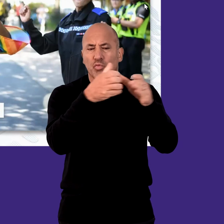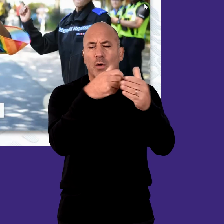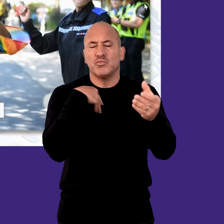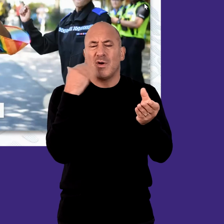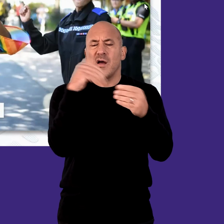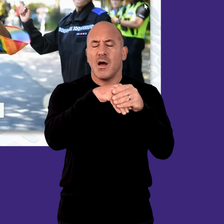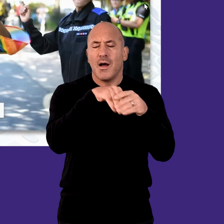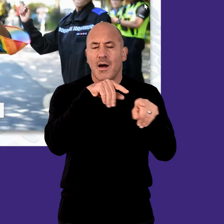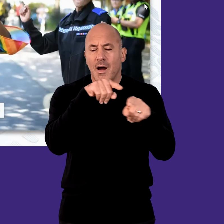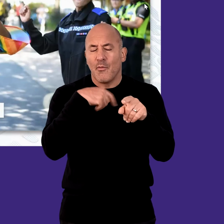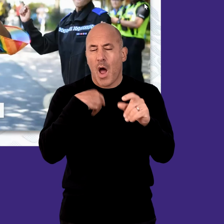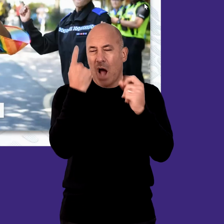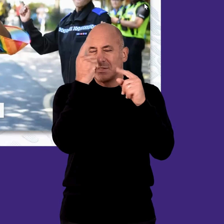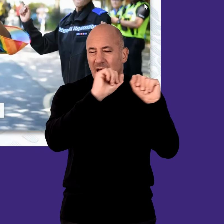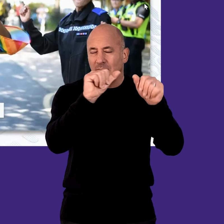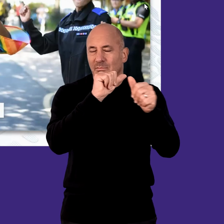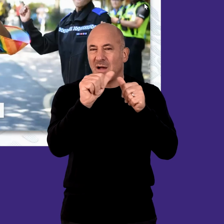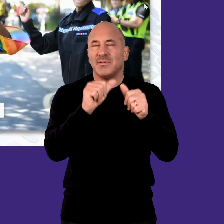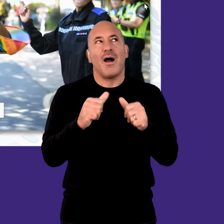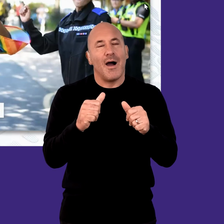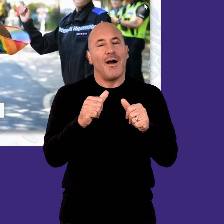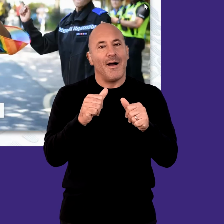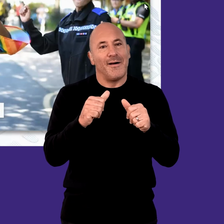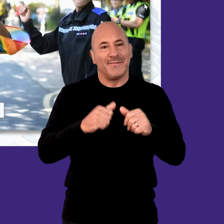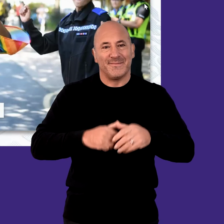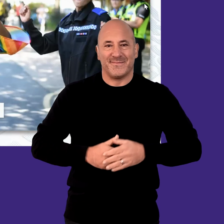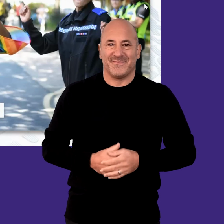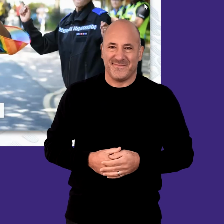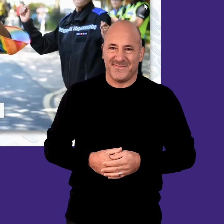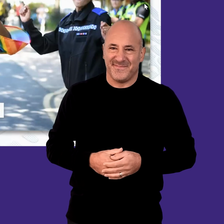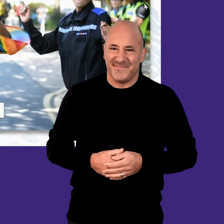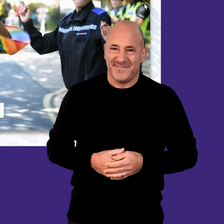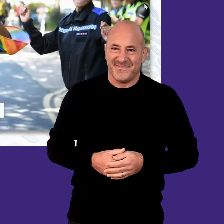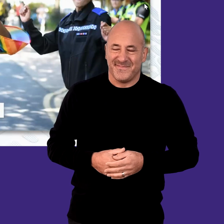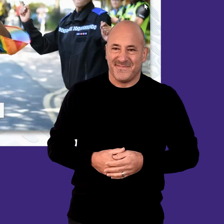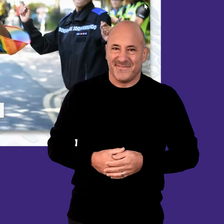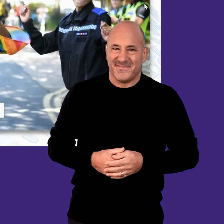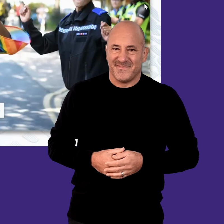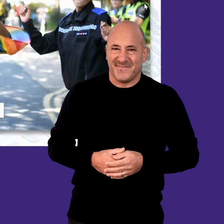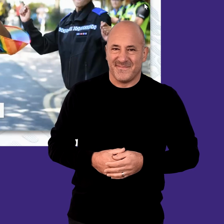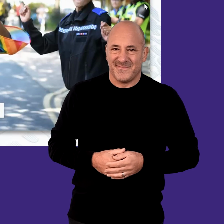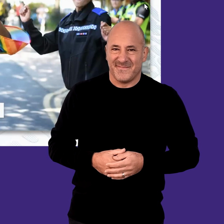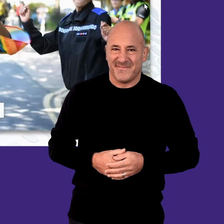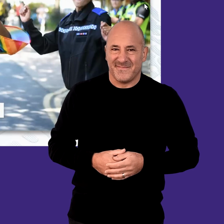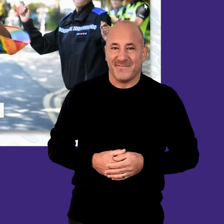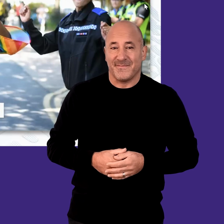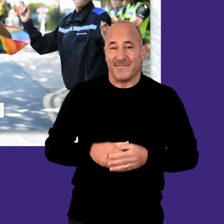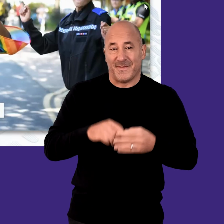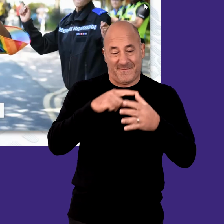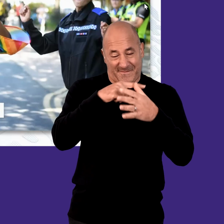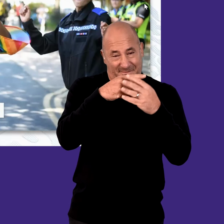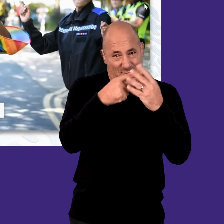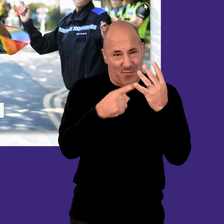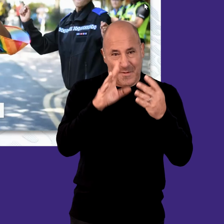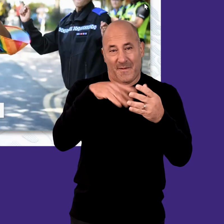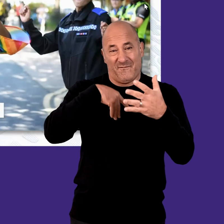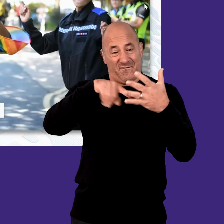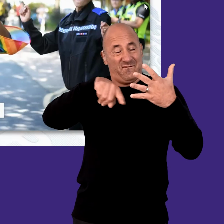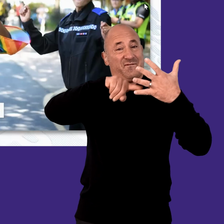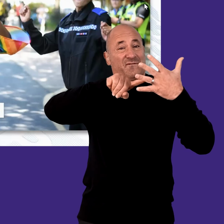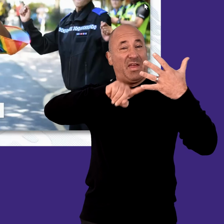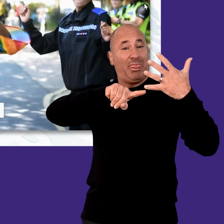generate empathy, whilst at the same time us better understanding those communities and groups that we were engaged